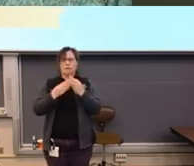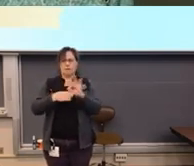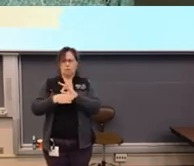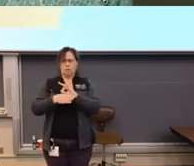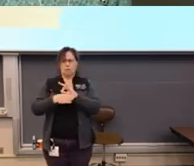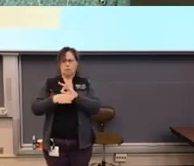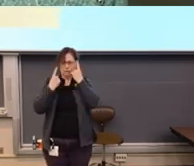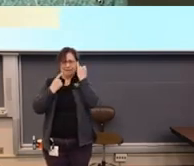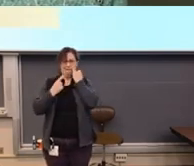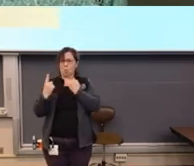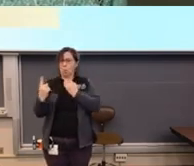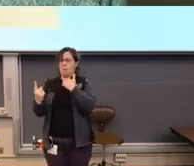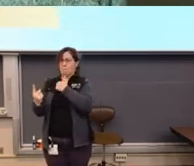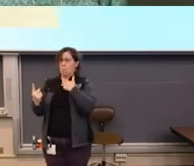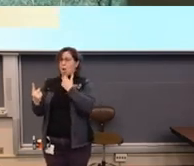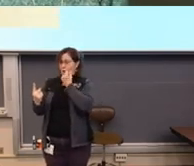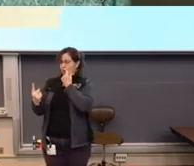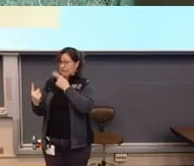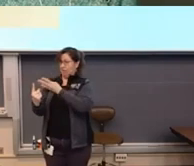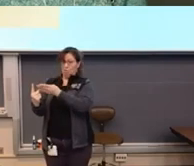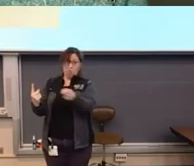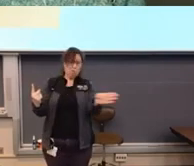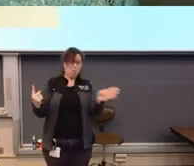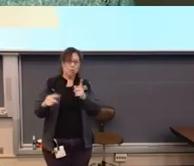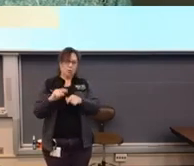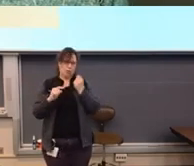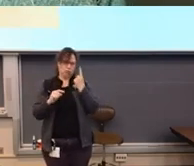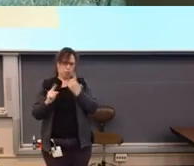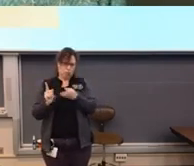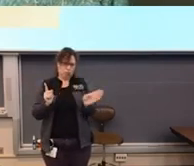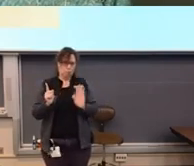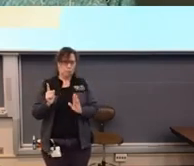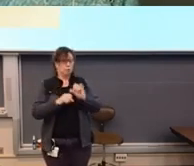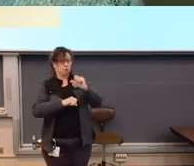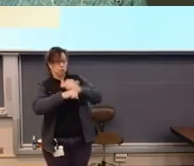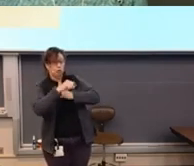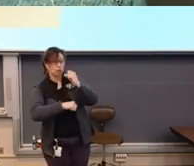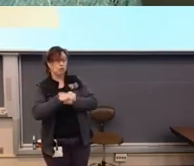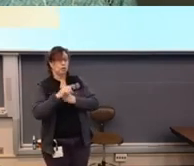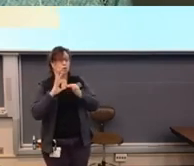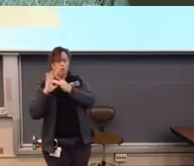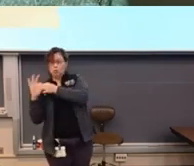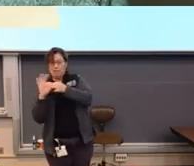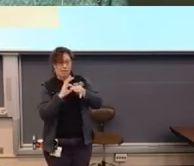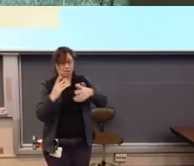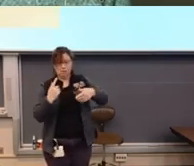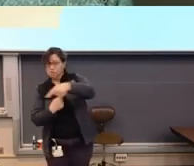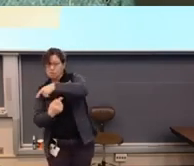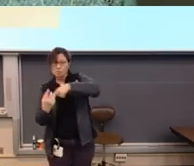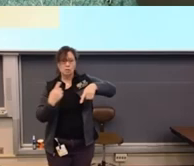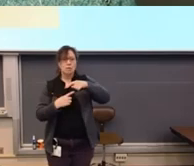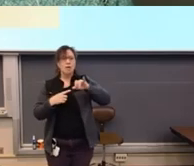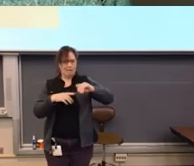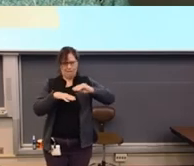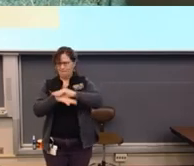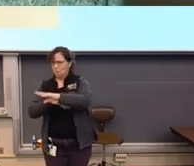by understanding one member. And how a family is structured, how they relate to one another,